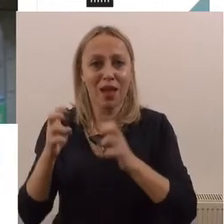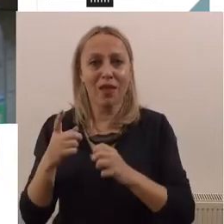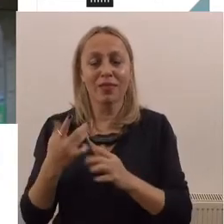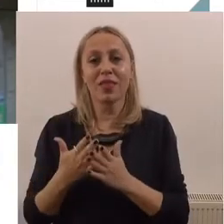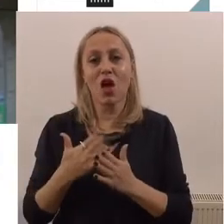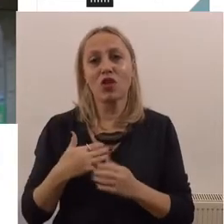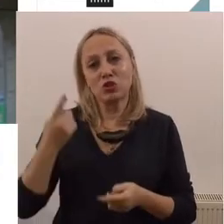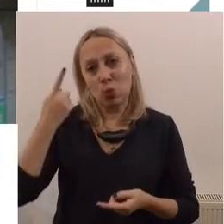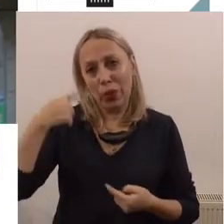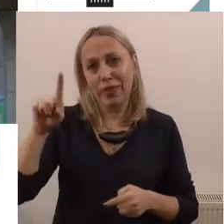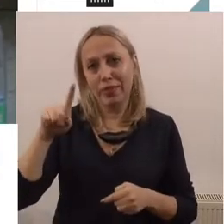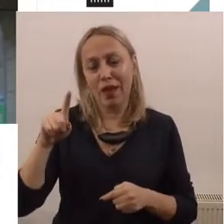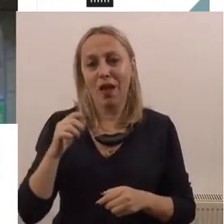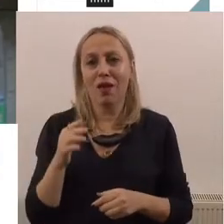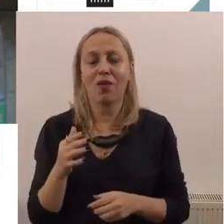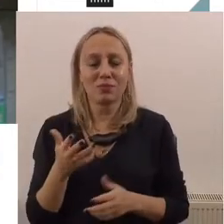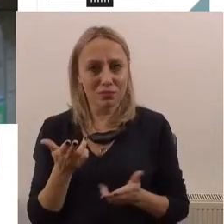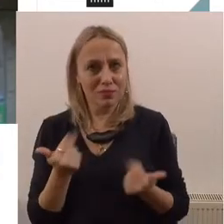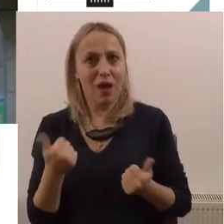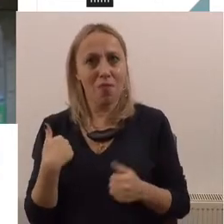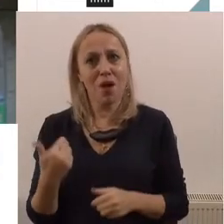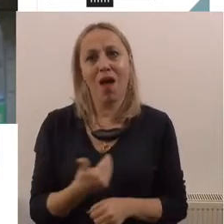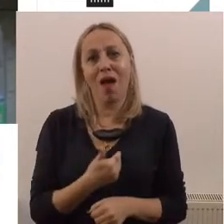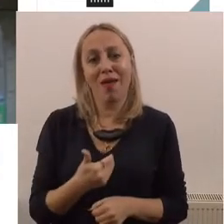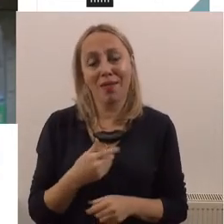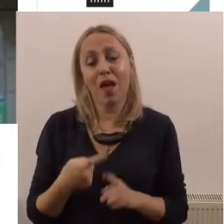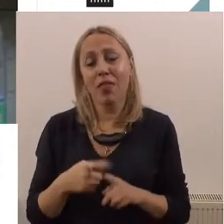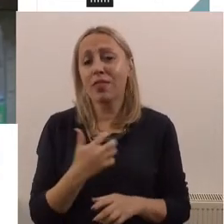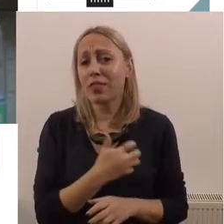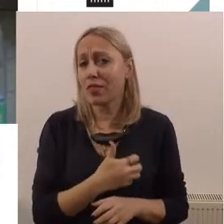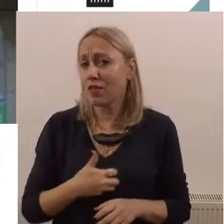to support our initiative.